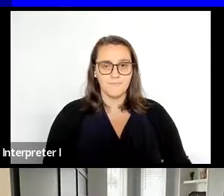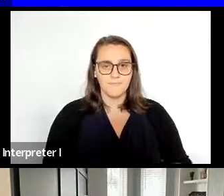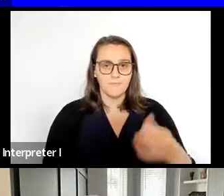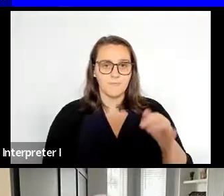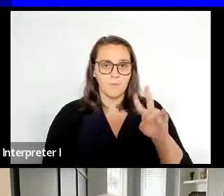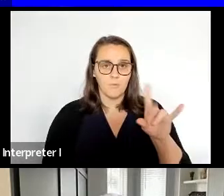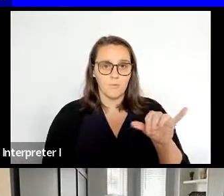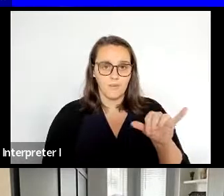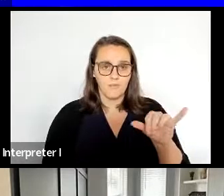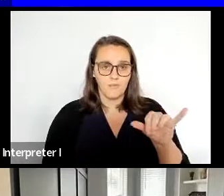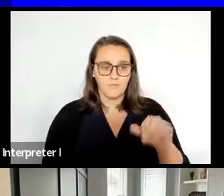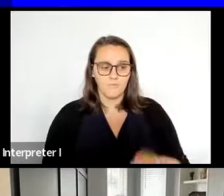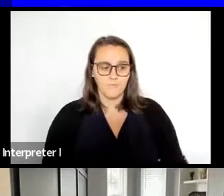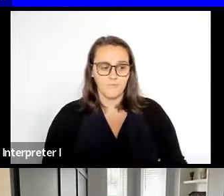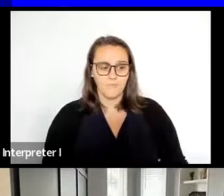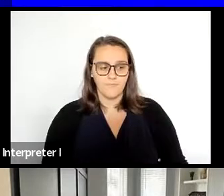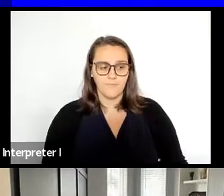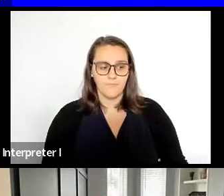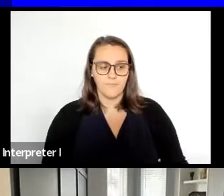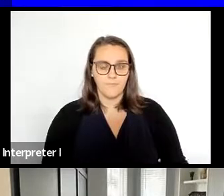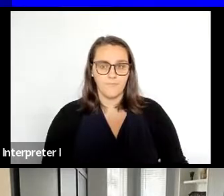Gray?